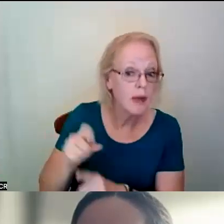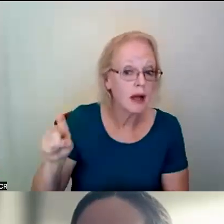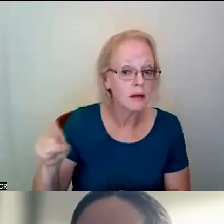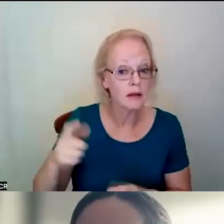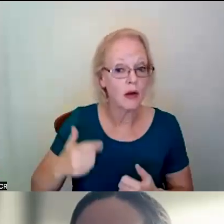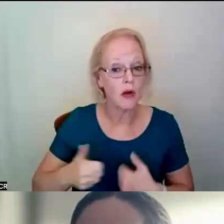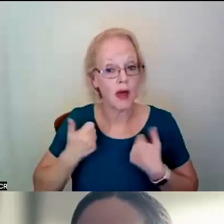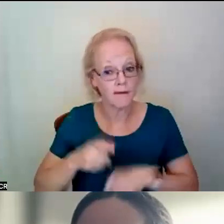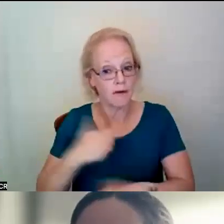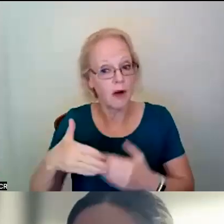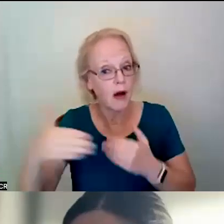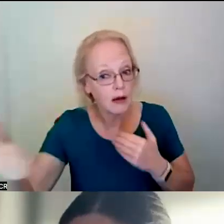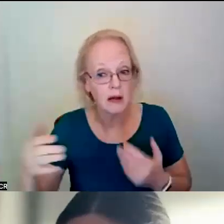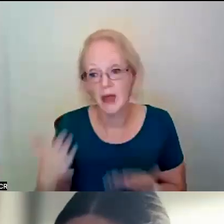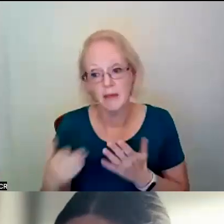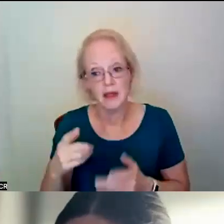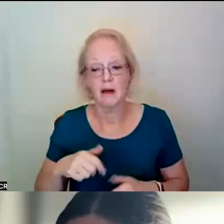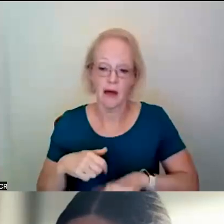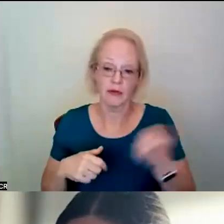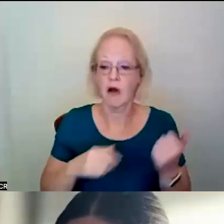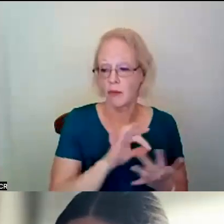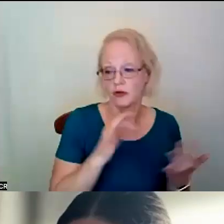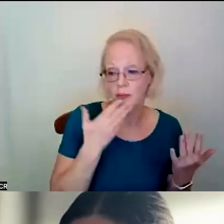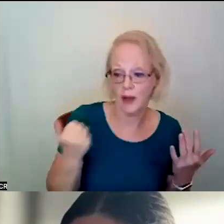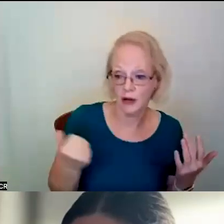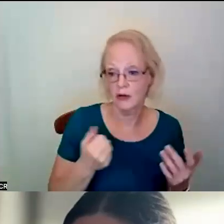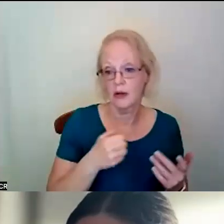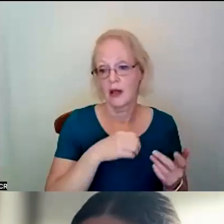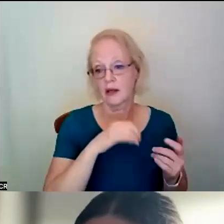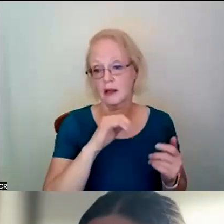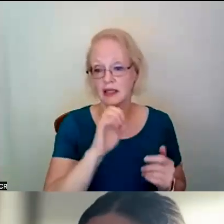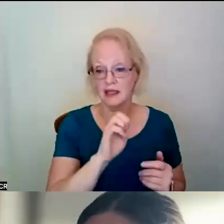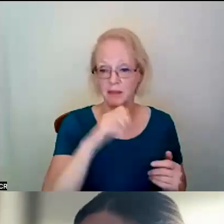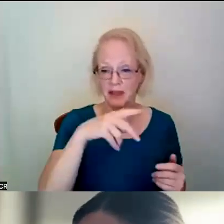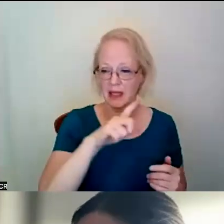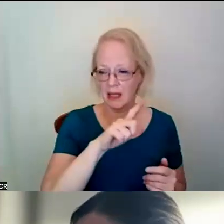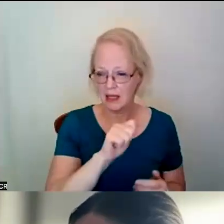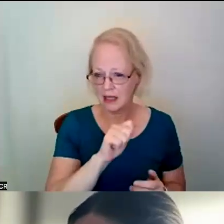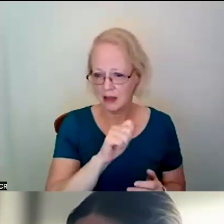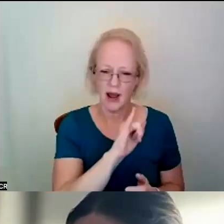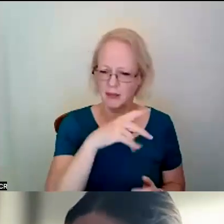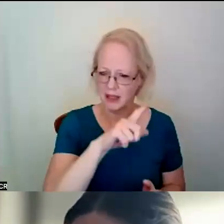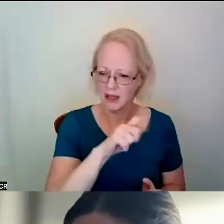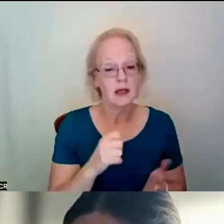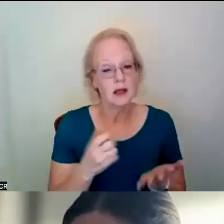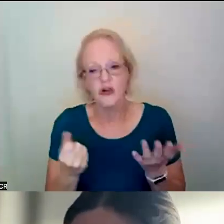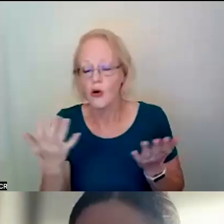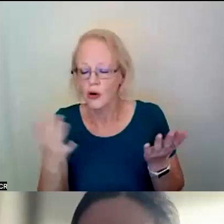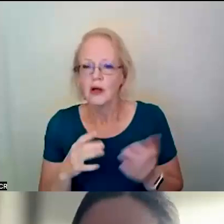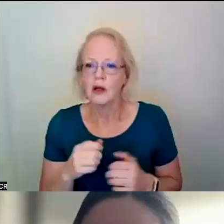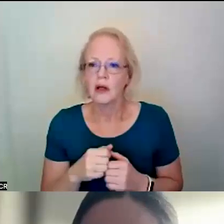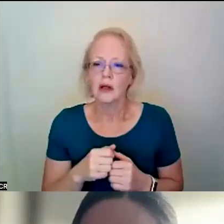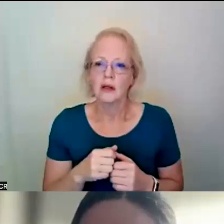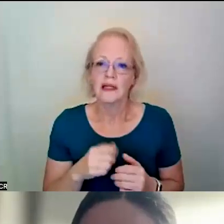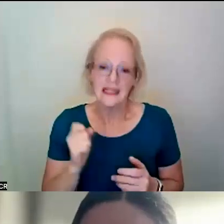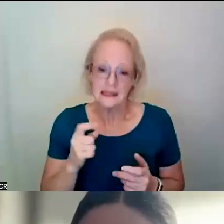life income fund is a better option for them rather than DPLA. But you know, it is an issue, and it's an issue best